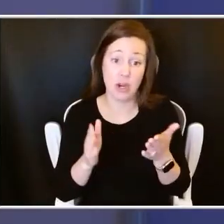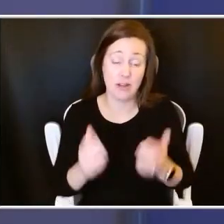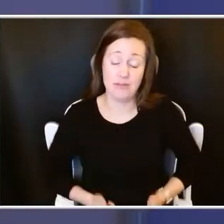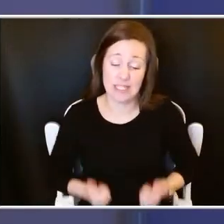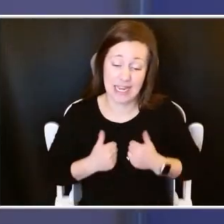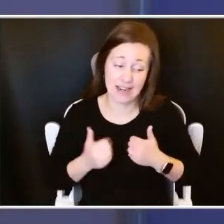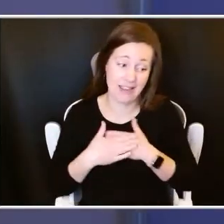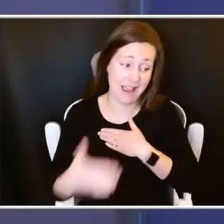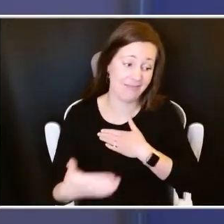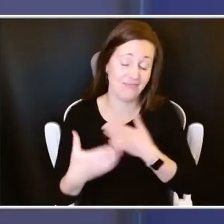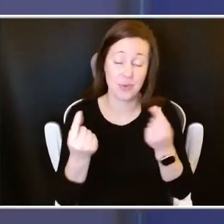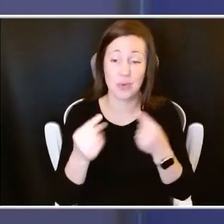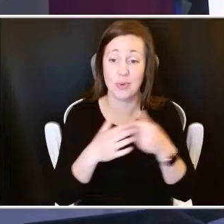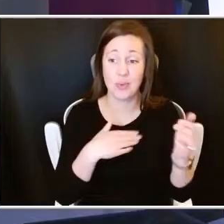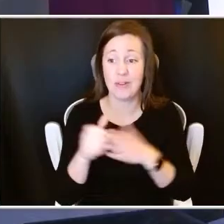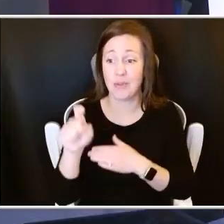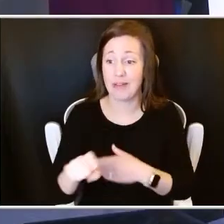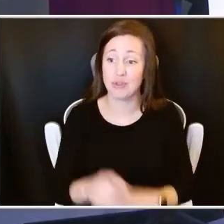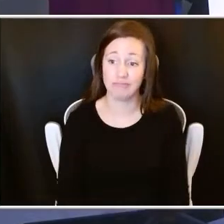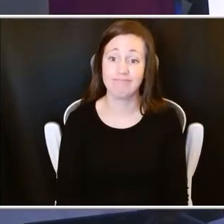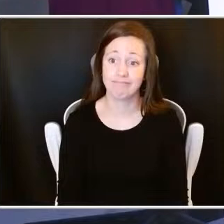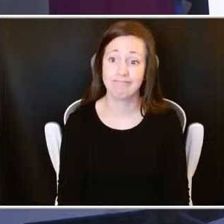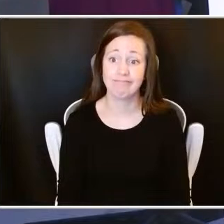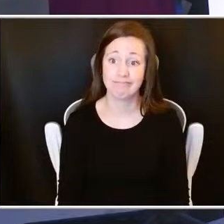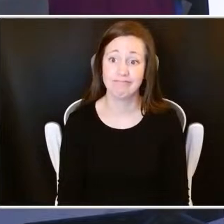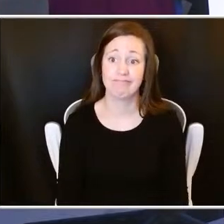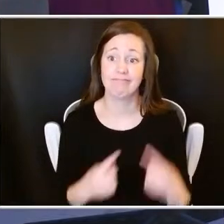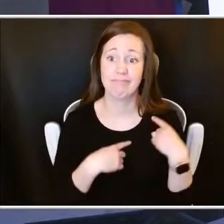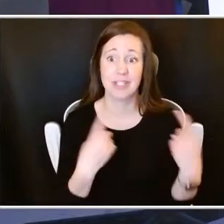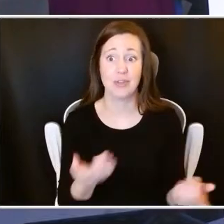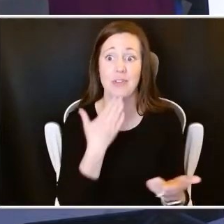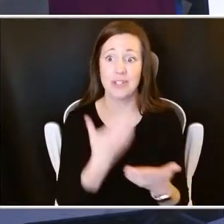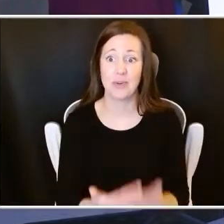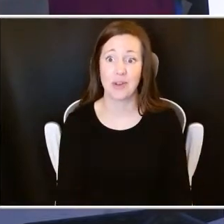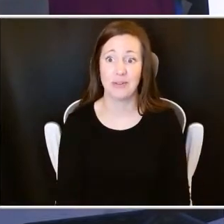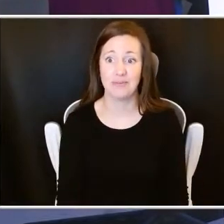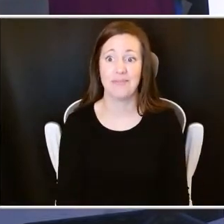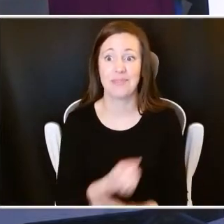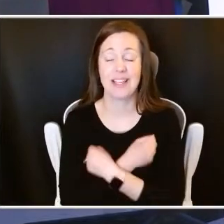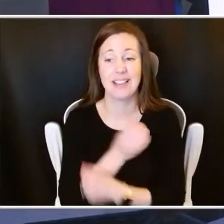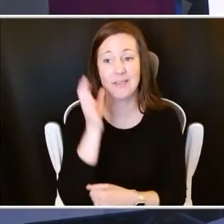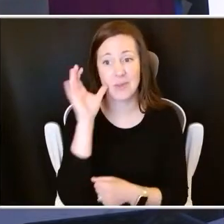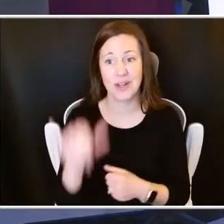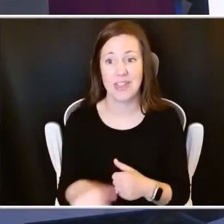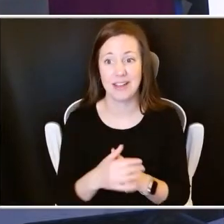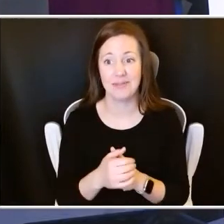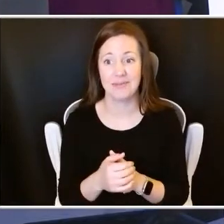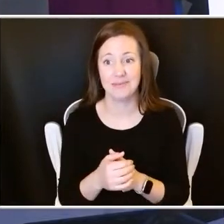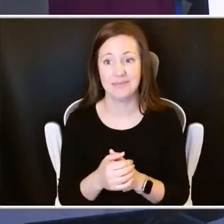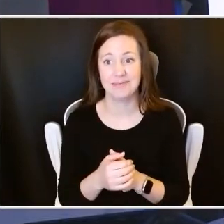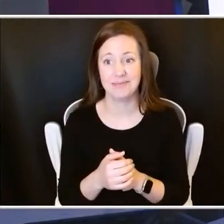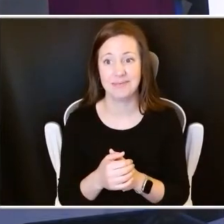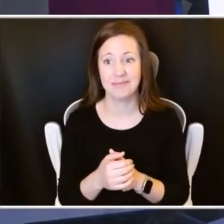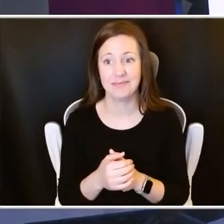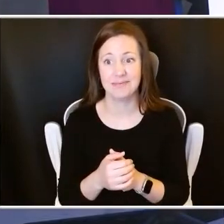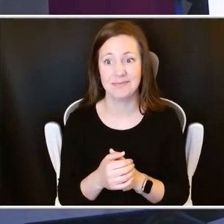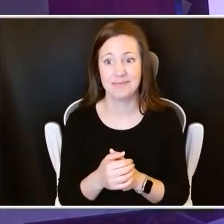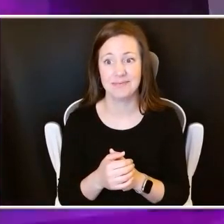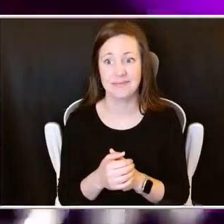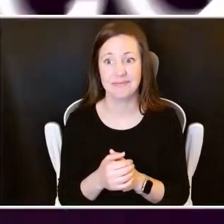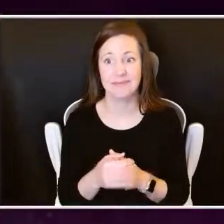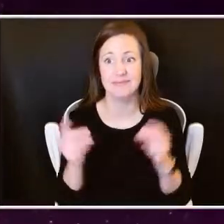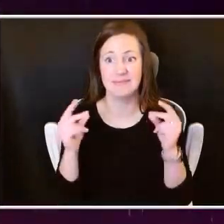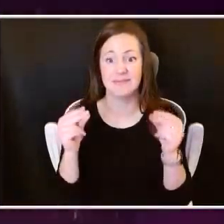do what you have to do. But so far, so good. Love to hear that. Me too. Let's get to a quick